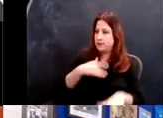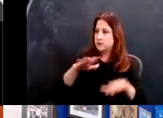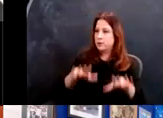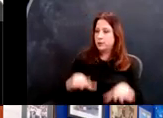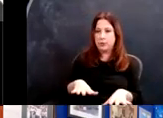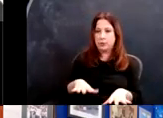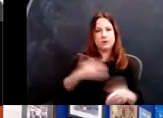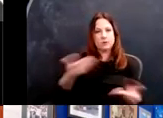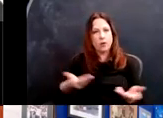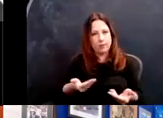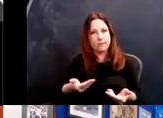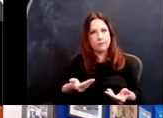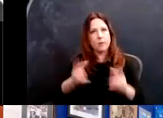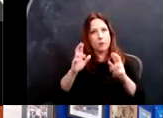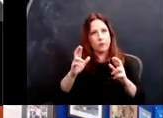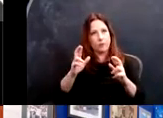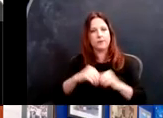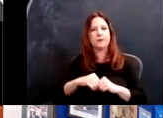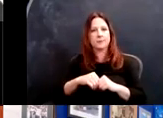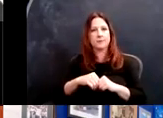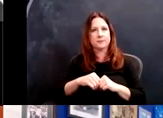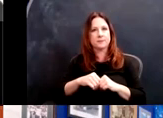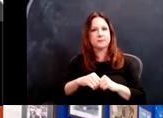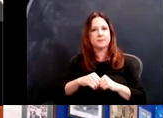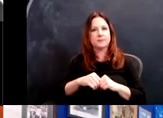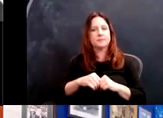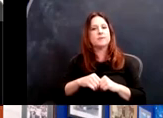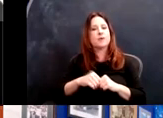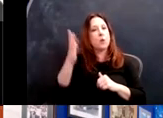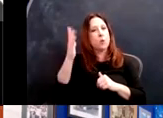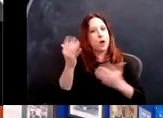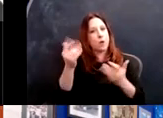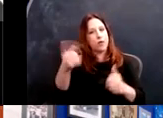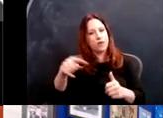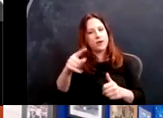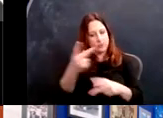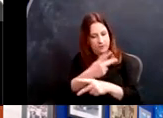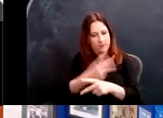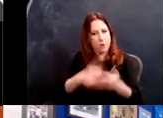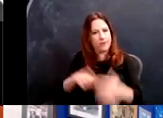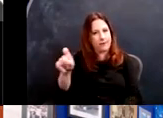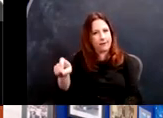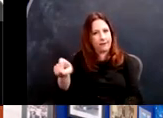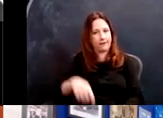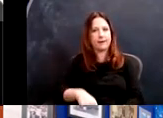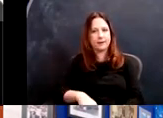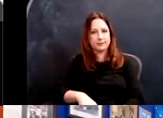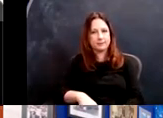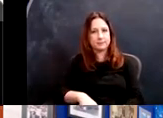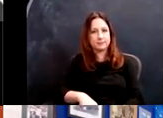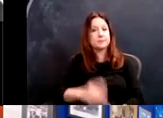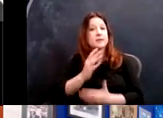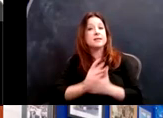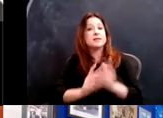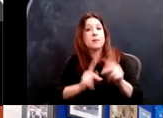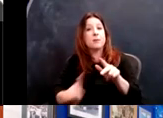is welcomed into this space so that they can take their time to find what they need. Some people come in, they don't